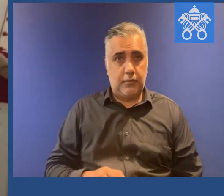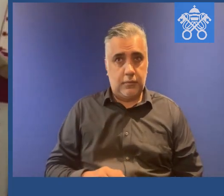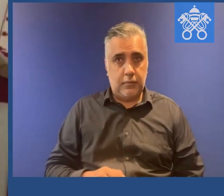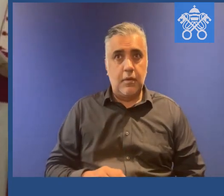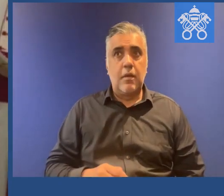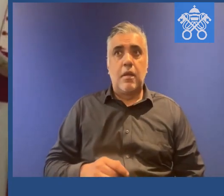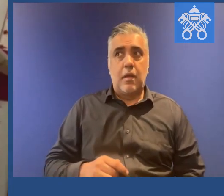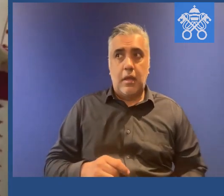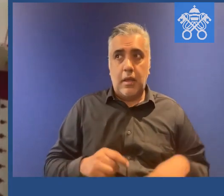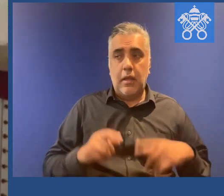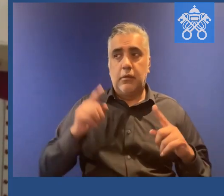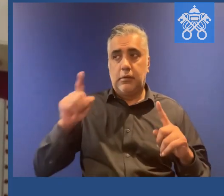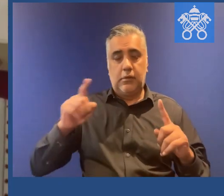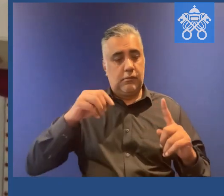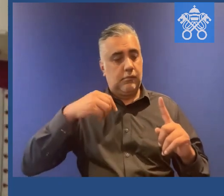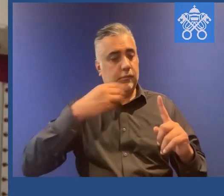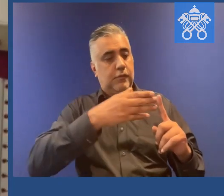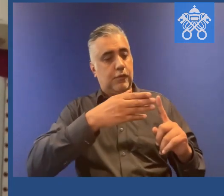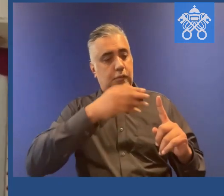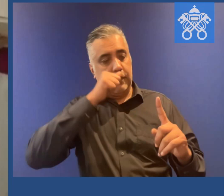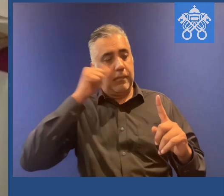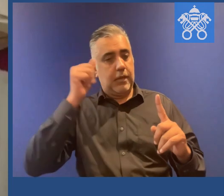And receive his blessing.